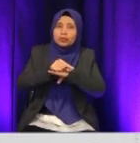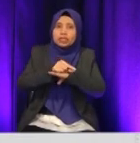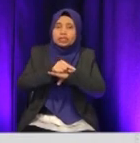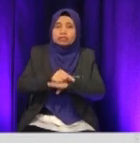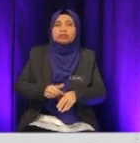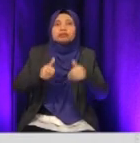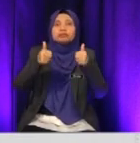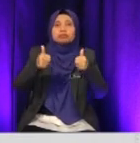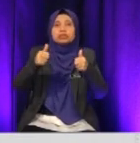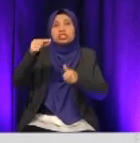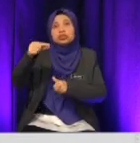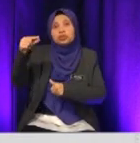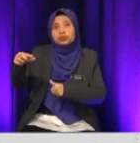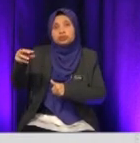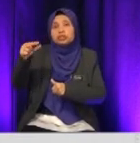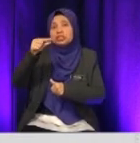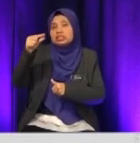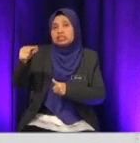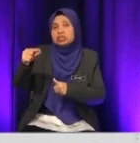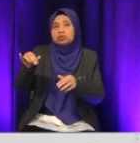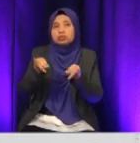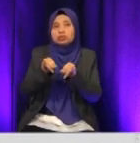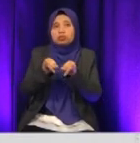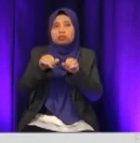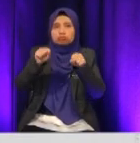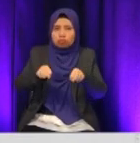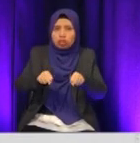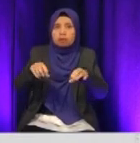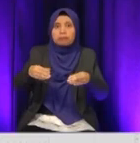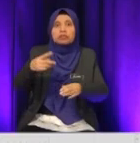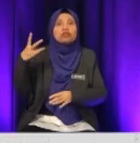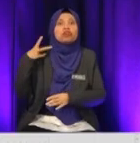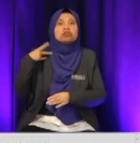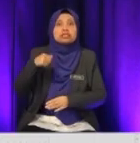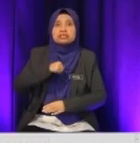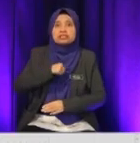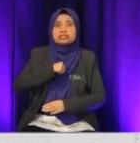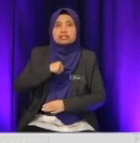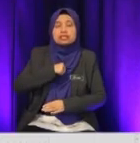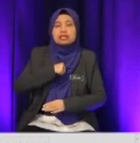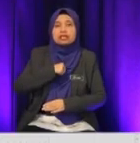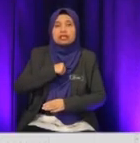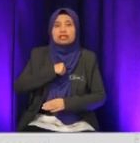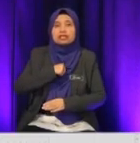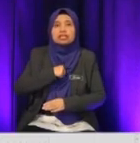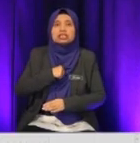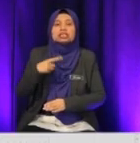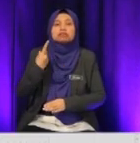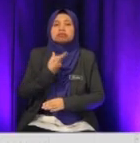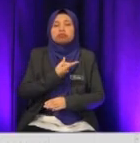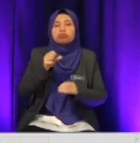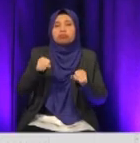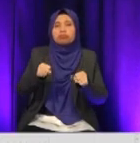Good Gym also arranges good deeds for individuals to do. They run to the home of an elderly or disabled